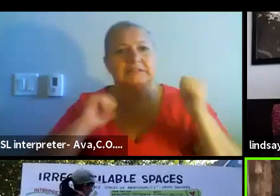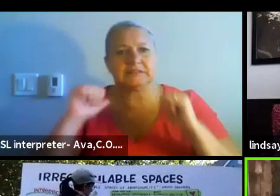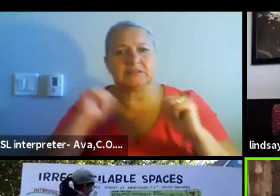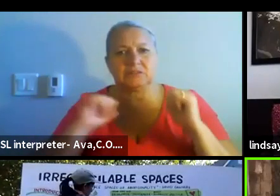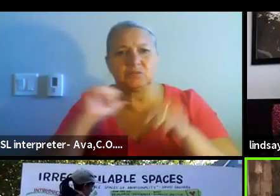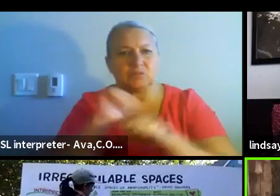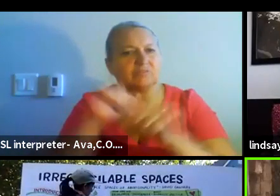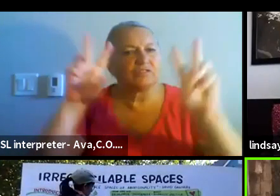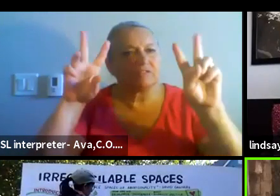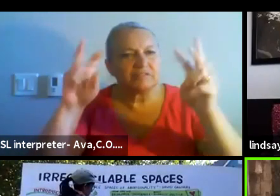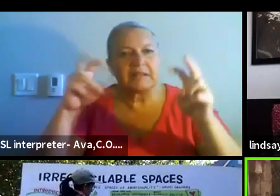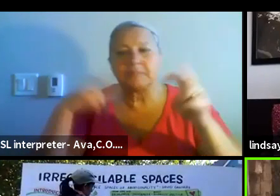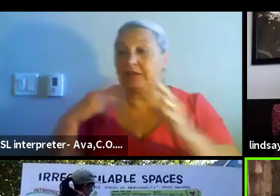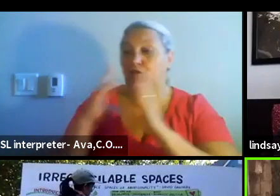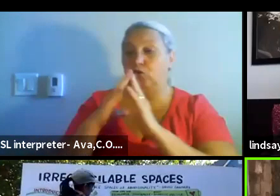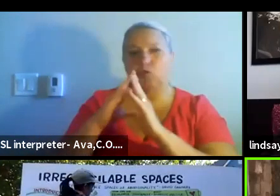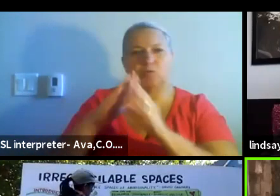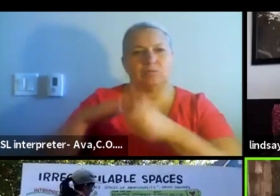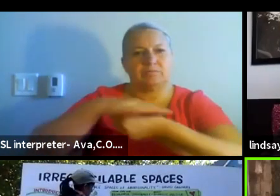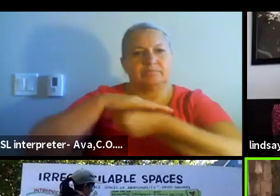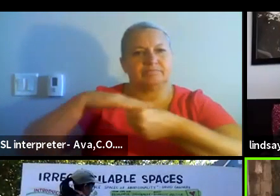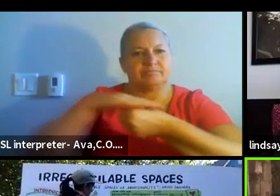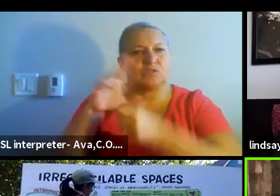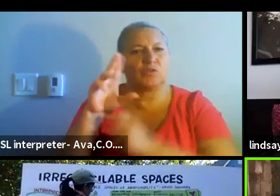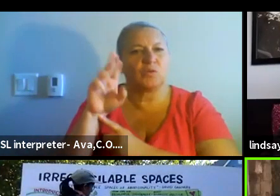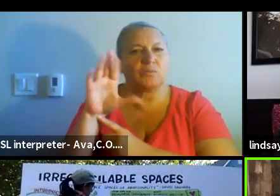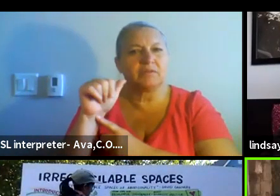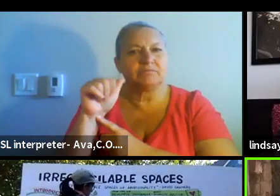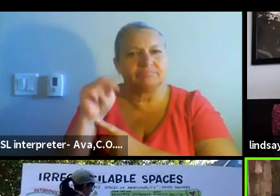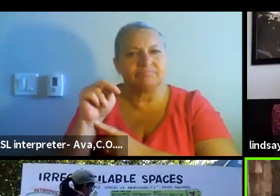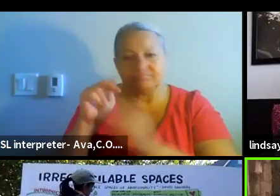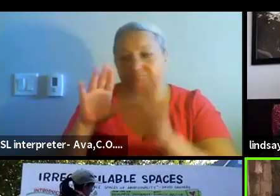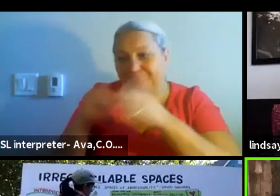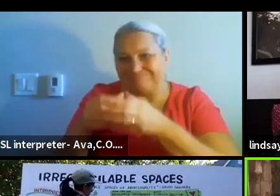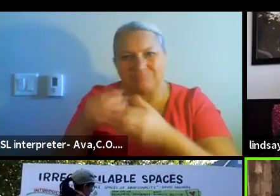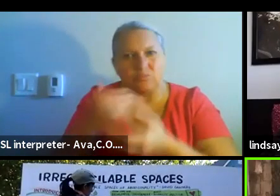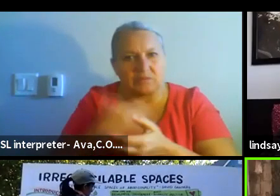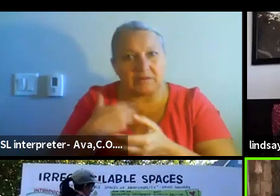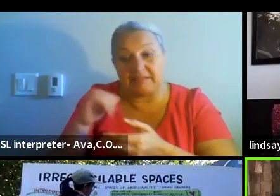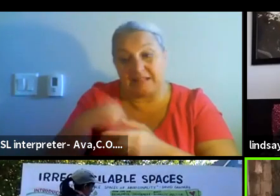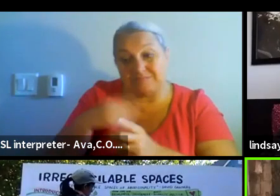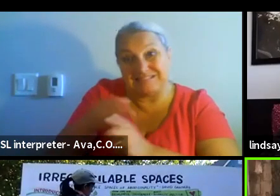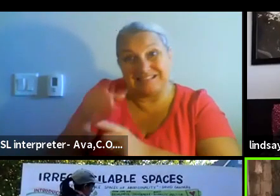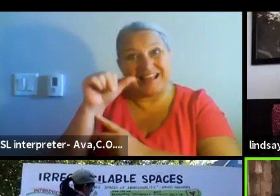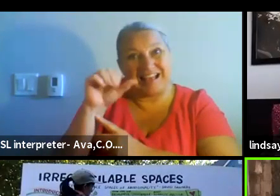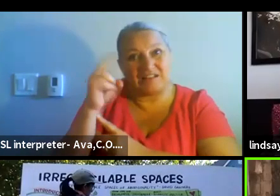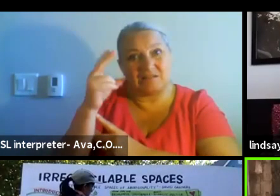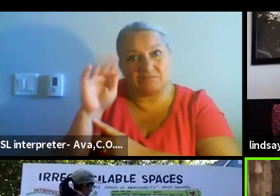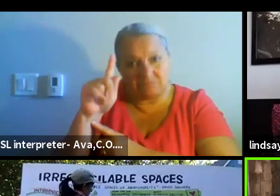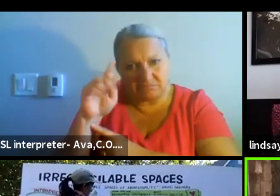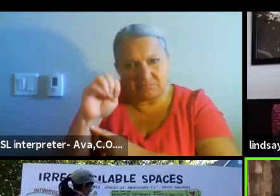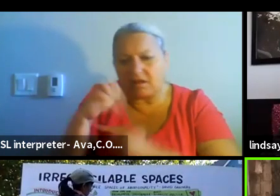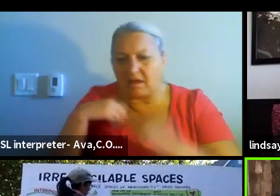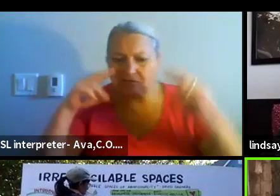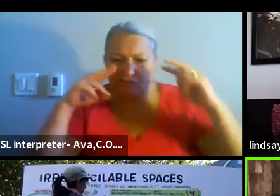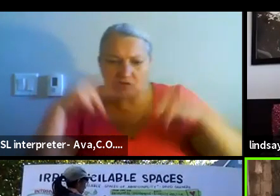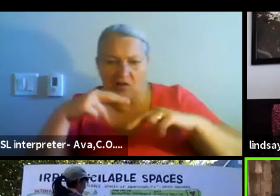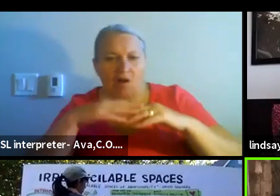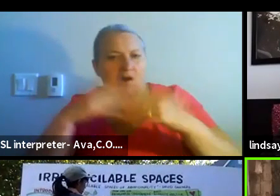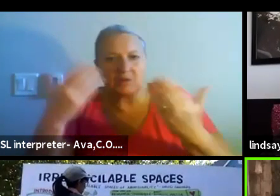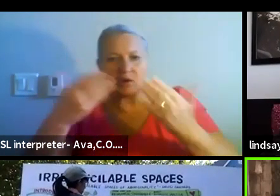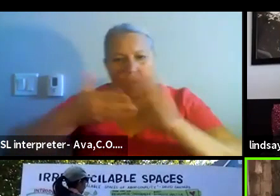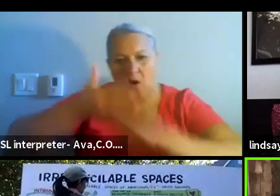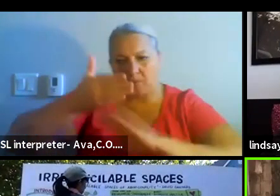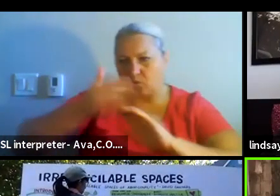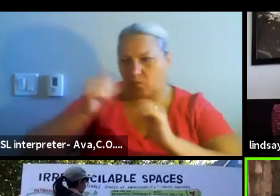I'm an urban Anishinaabekwe whose praxis and passions lie in exploring the operationalization of